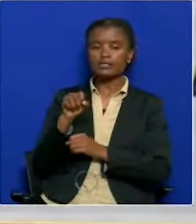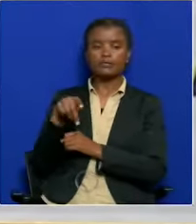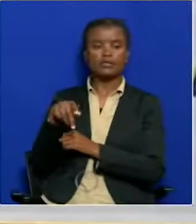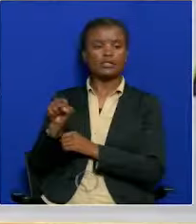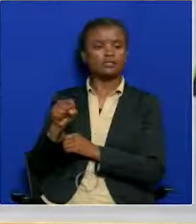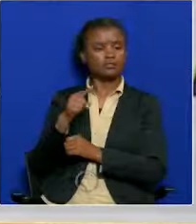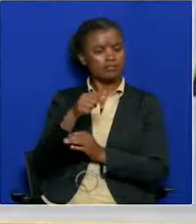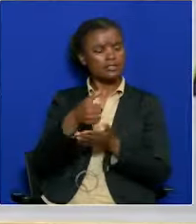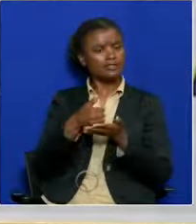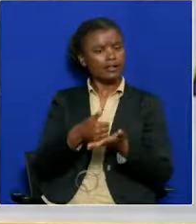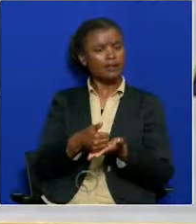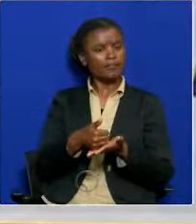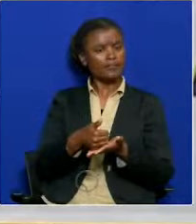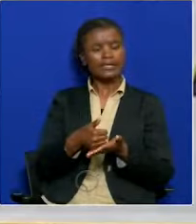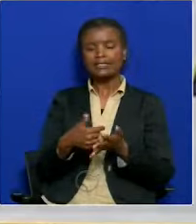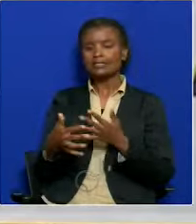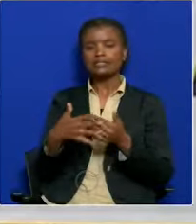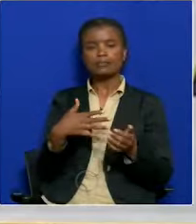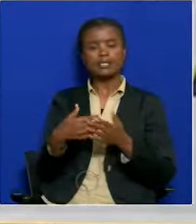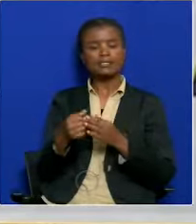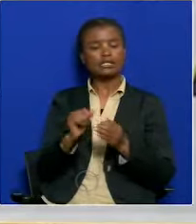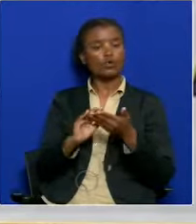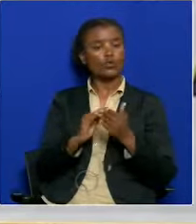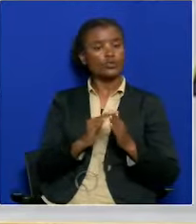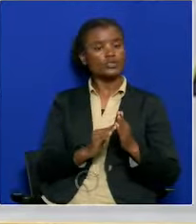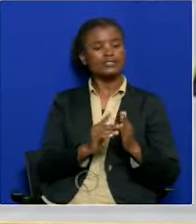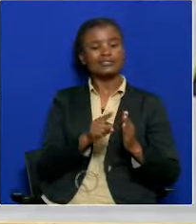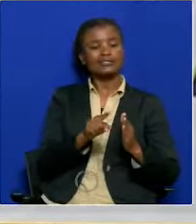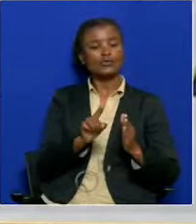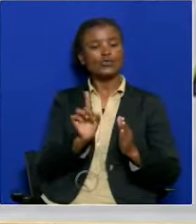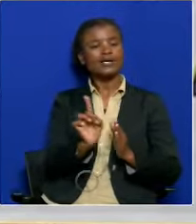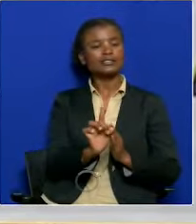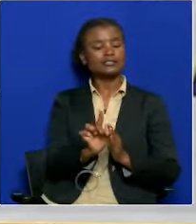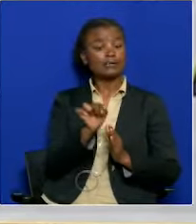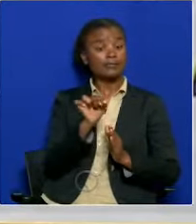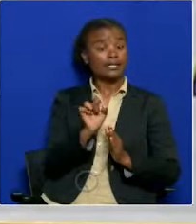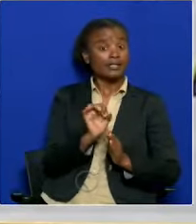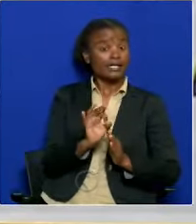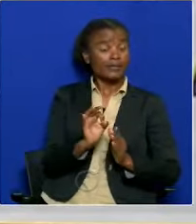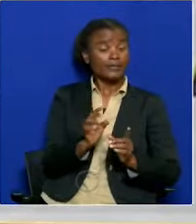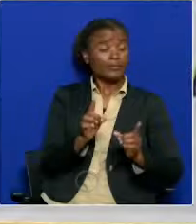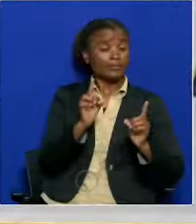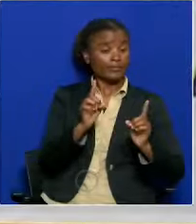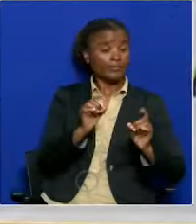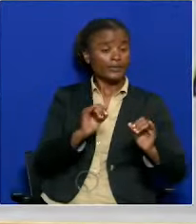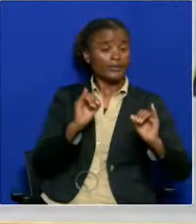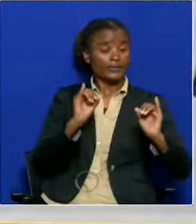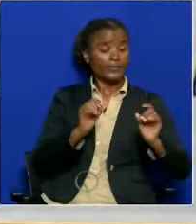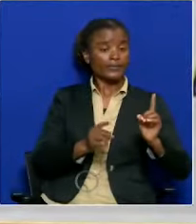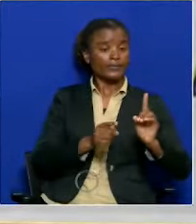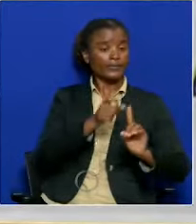standing in the community, if you are a victim, you are a victim. I'm a police officer, I assist everybody.